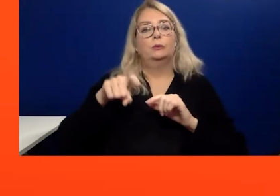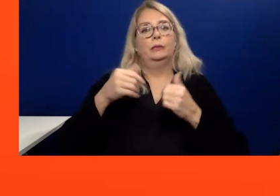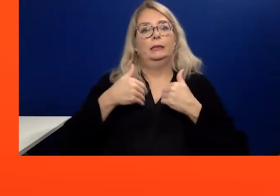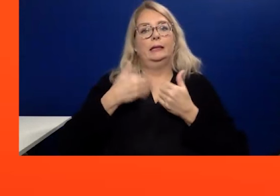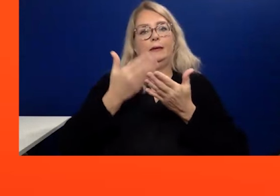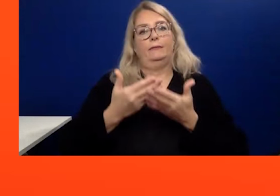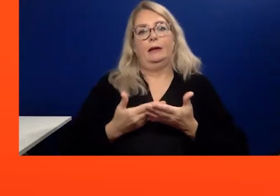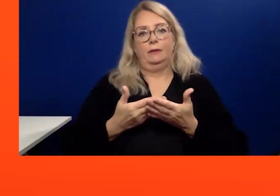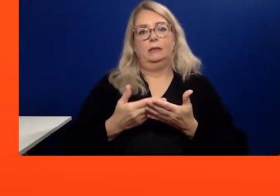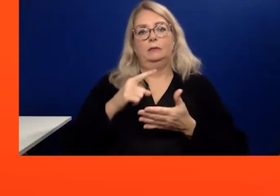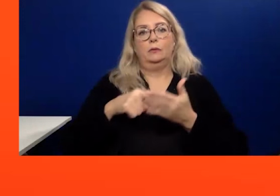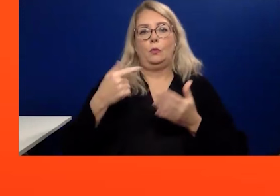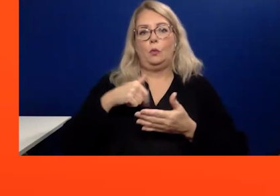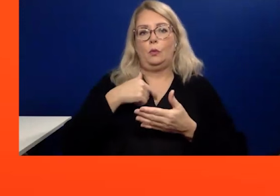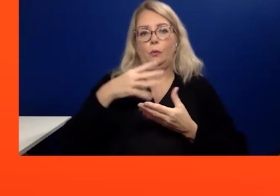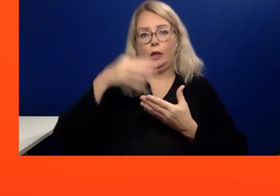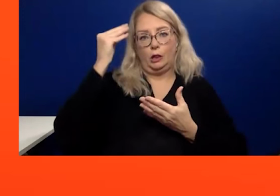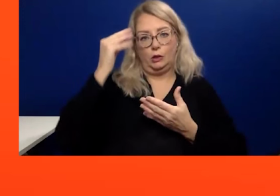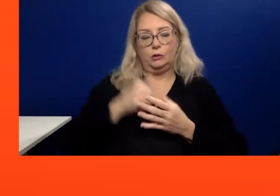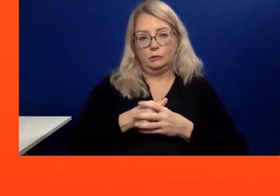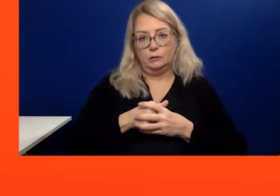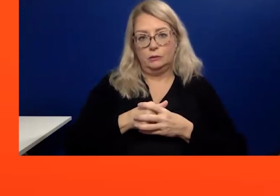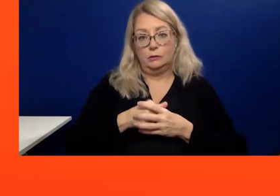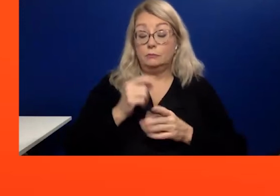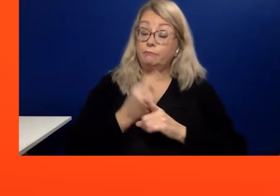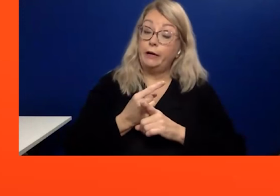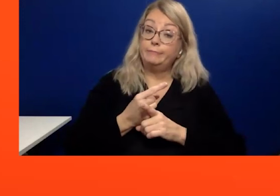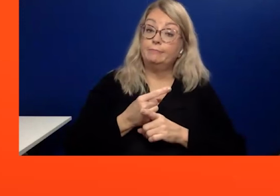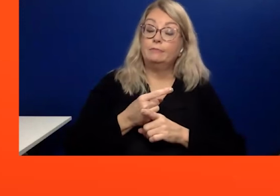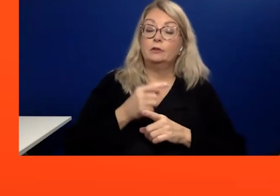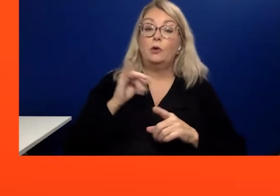learned, right? And that comes down to the assessment.